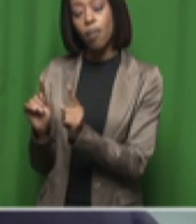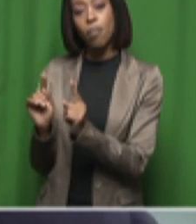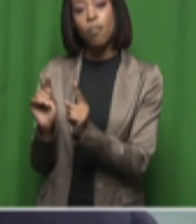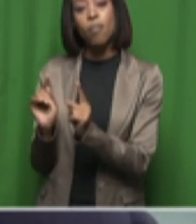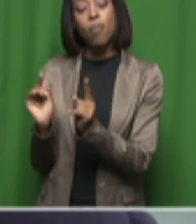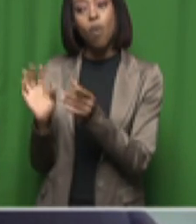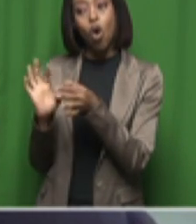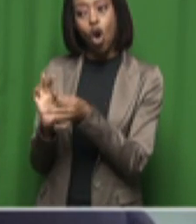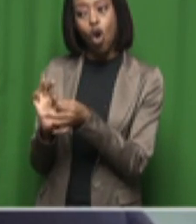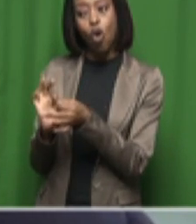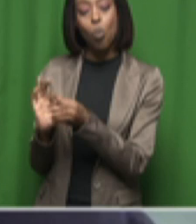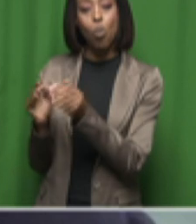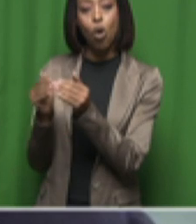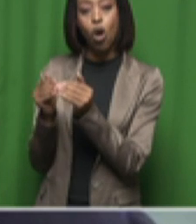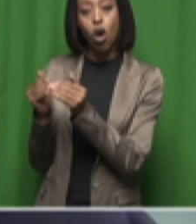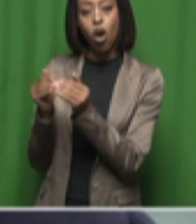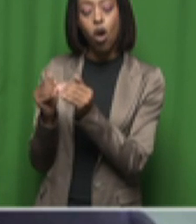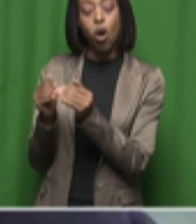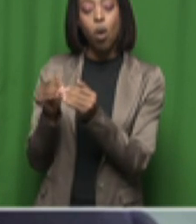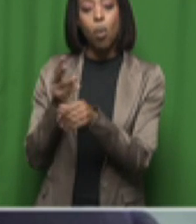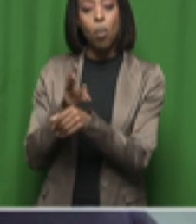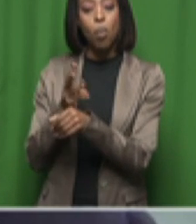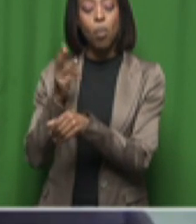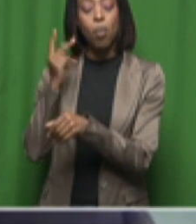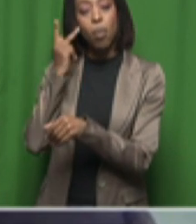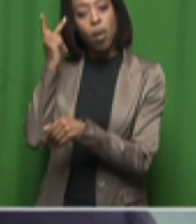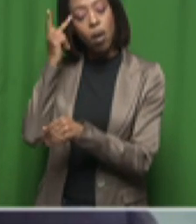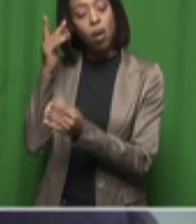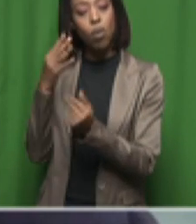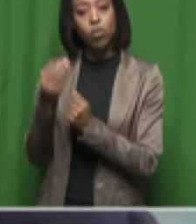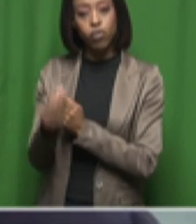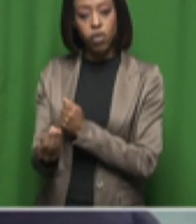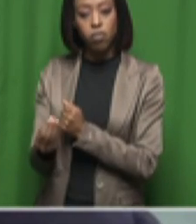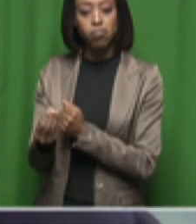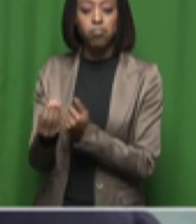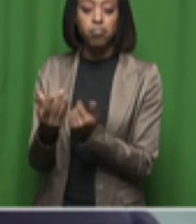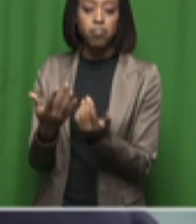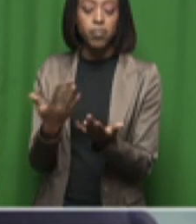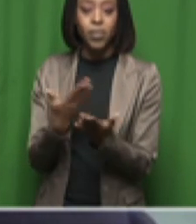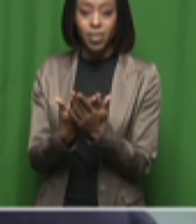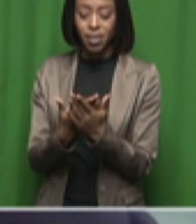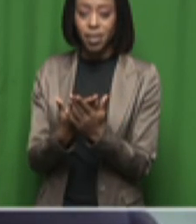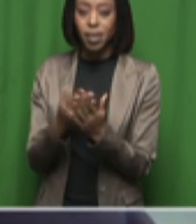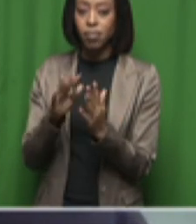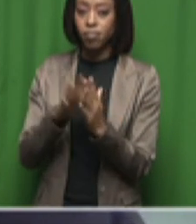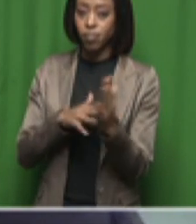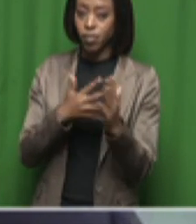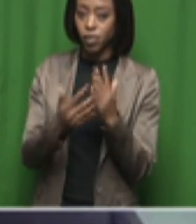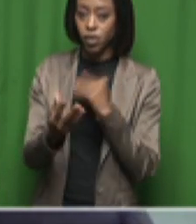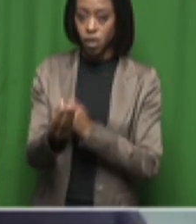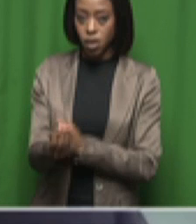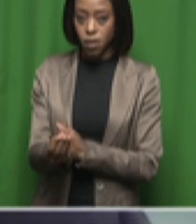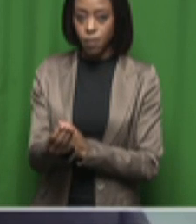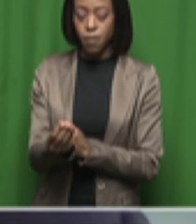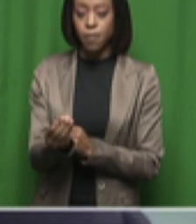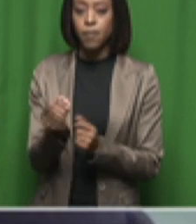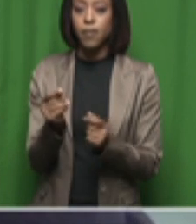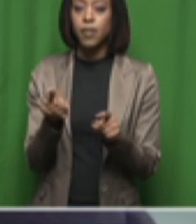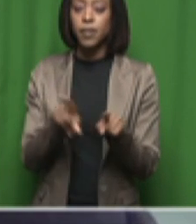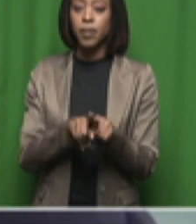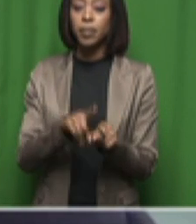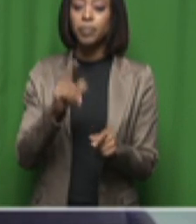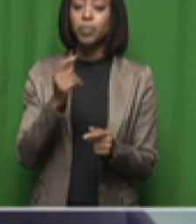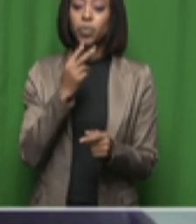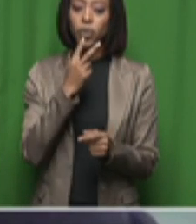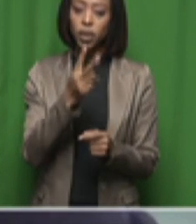look after your loved one, be it your parent or your child, okay, you're able to schedule. You can see them clocking in and clocking